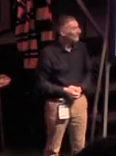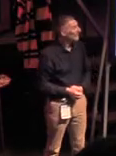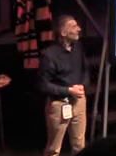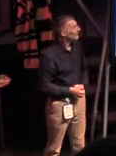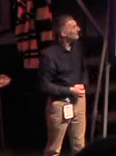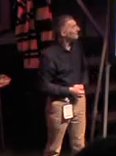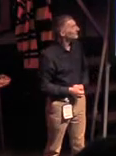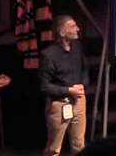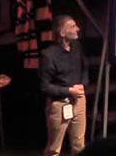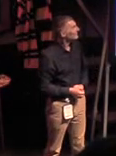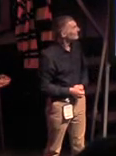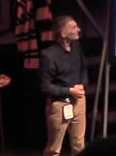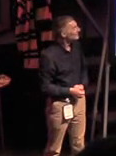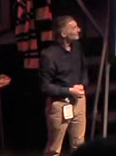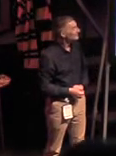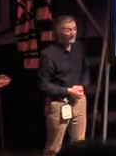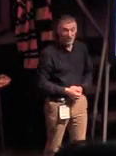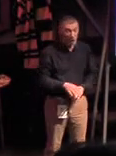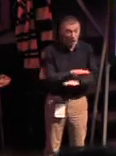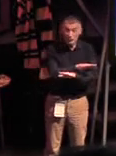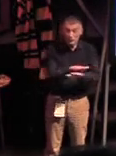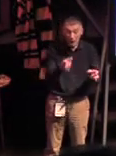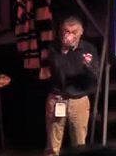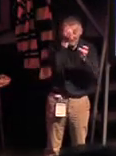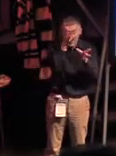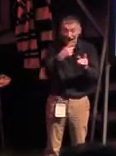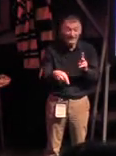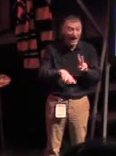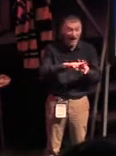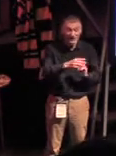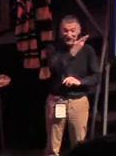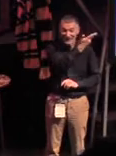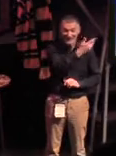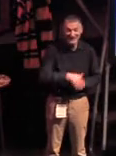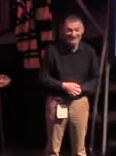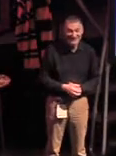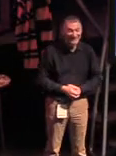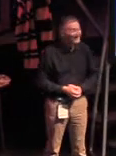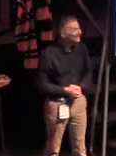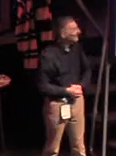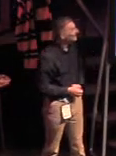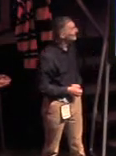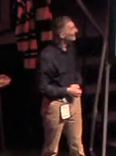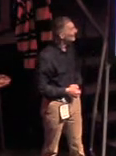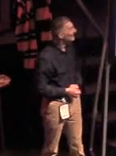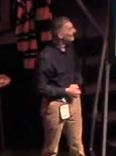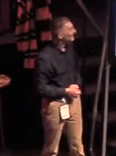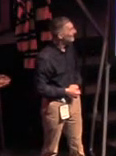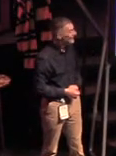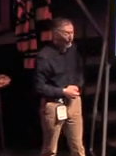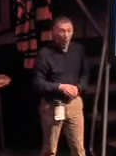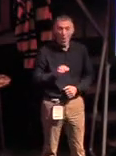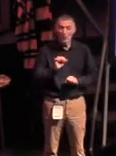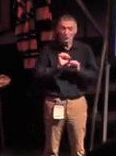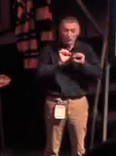And thirdly, don't forget to use the hashtag IETM Hull on all